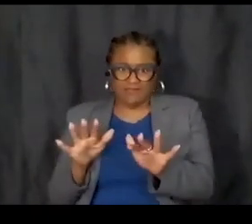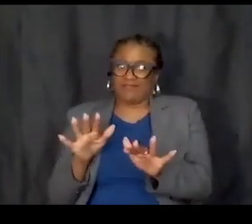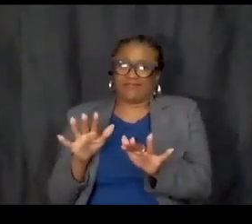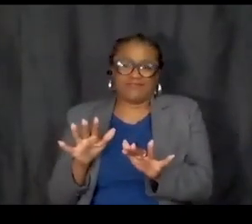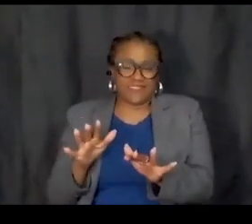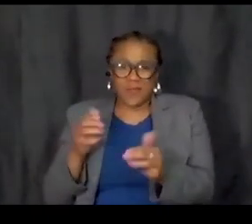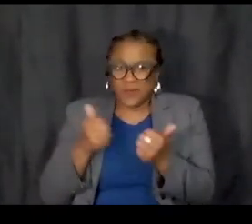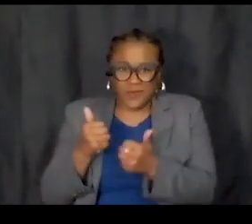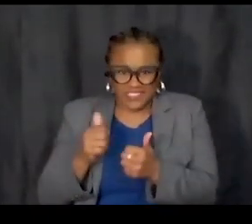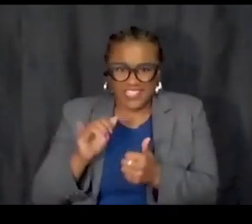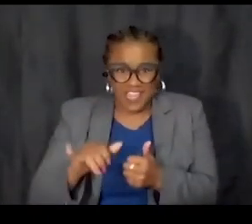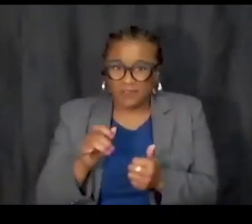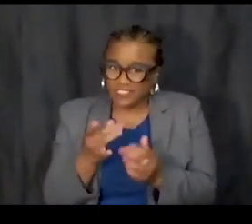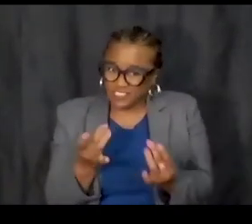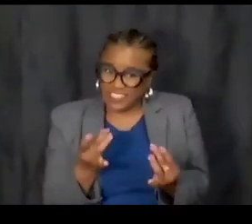which was tricky.